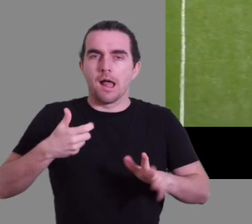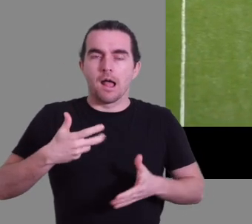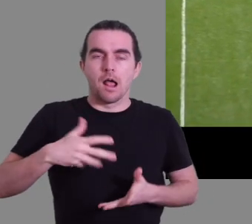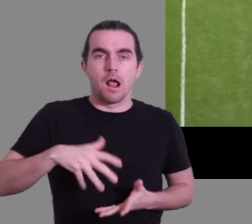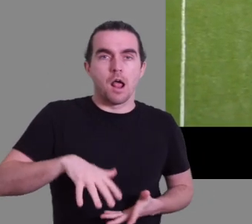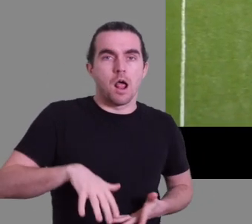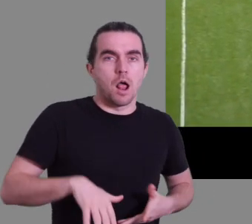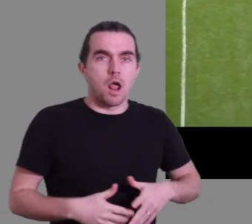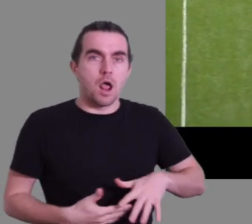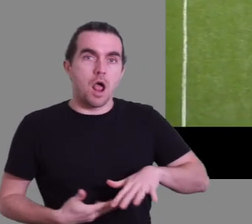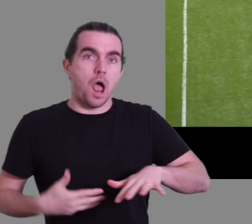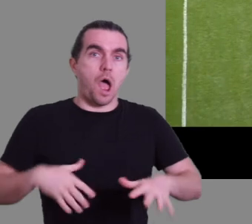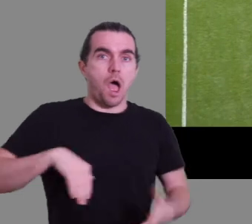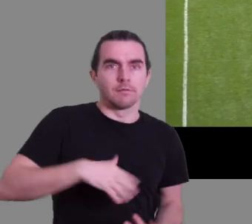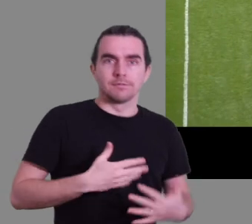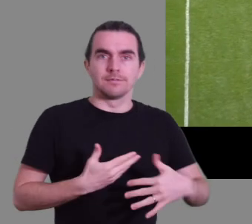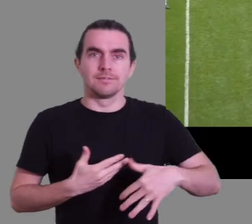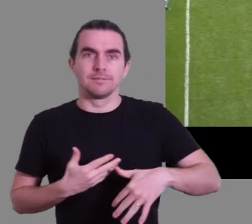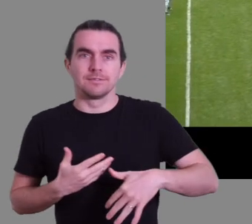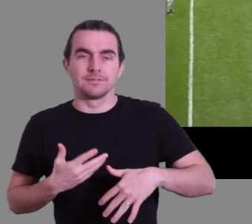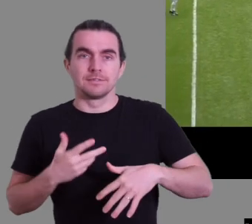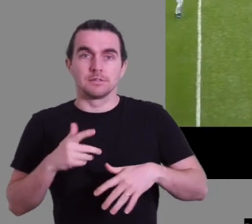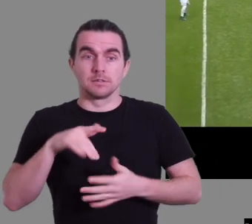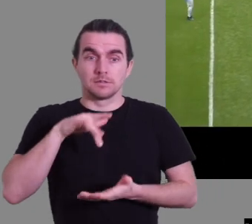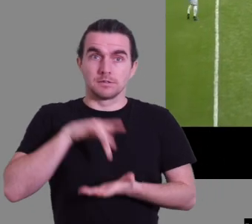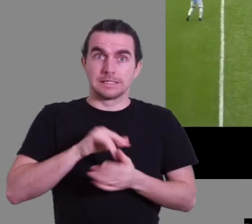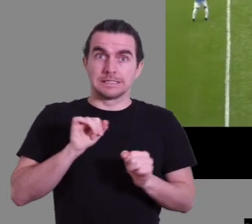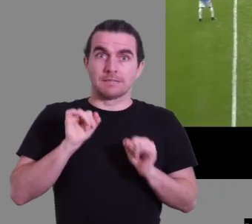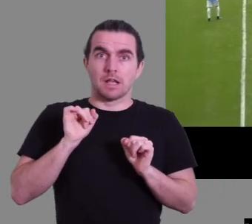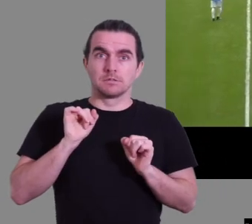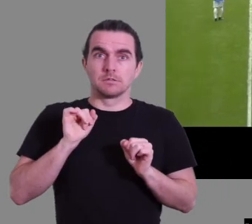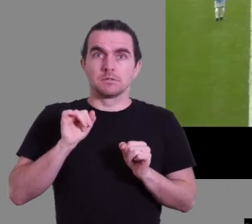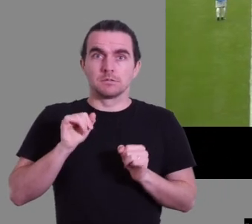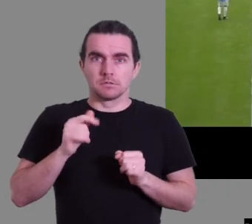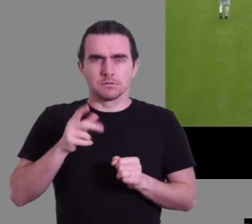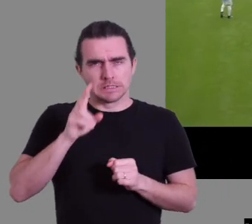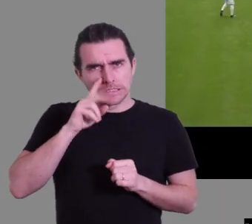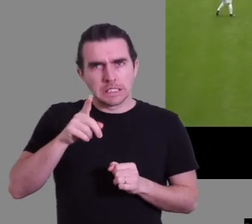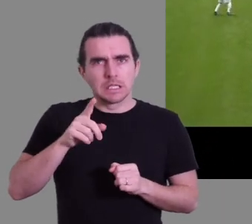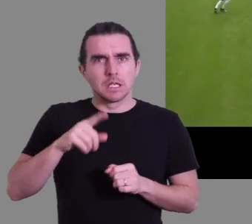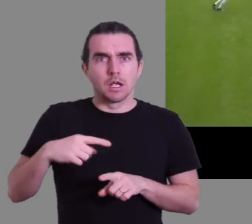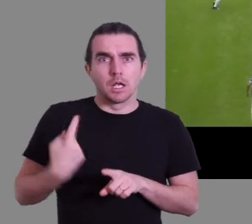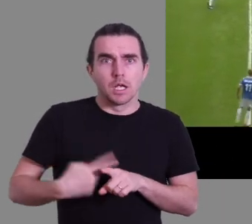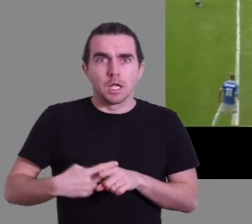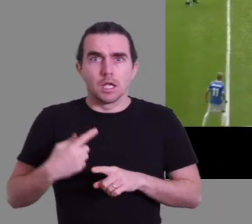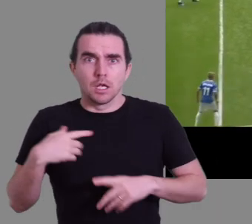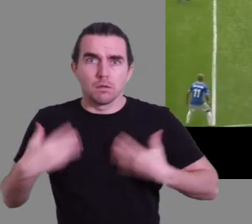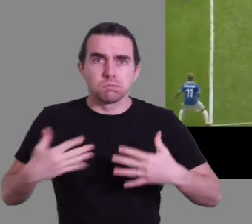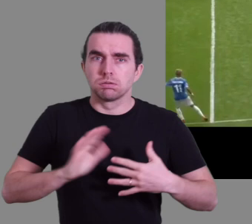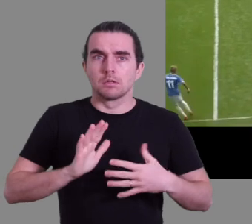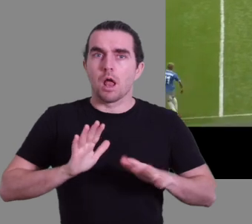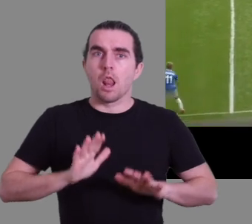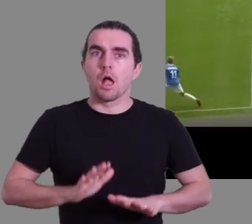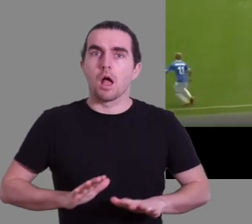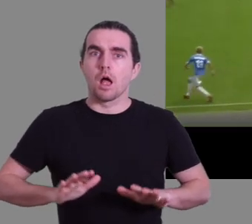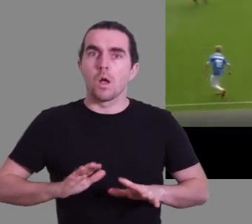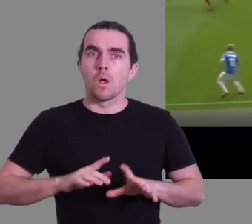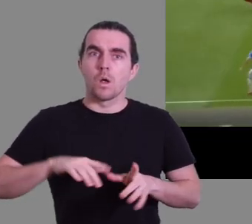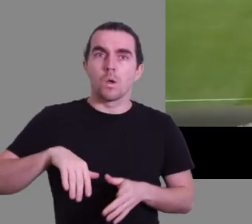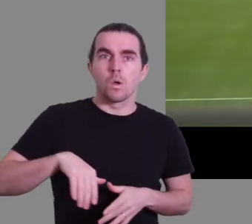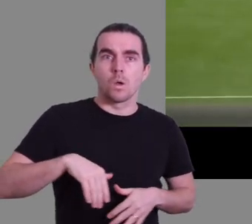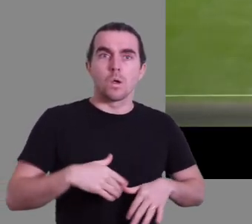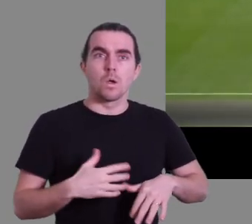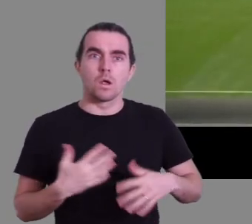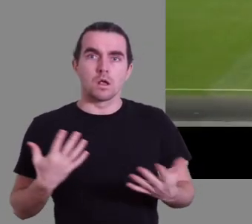And that extra touch this centre half has now just slows it down a little bit, doesn't it, to entice the pressure